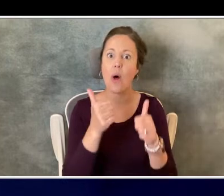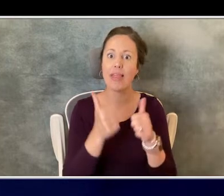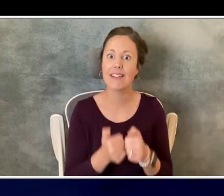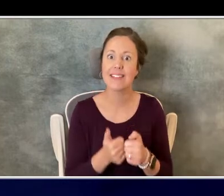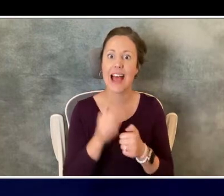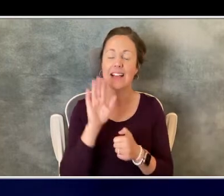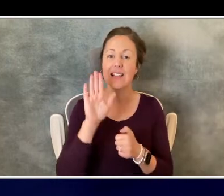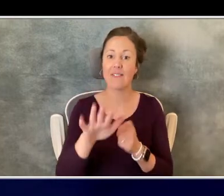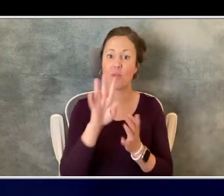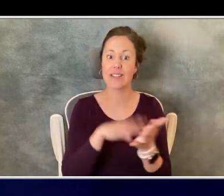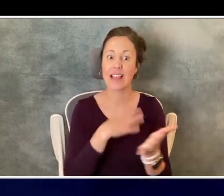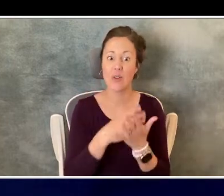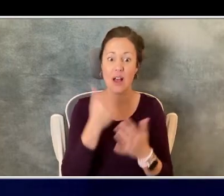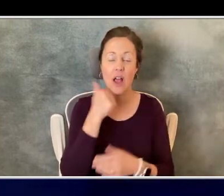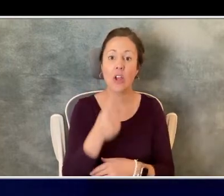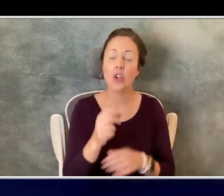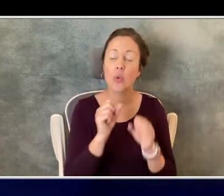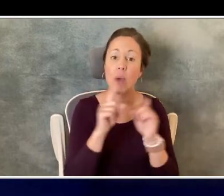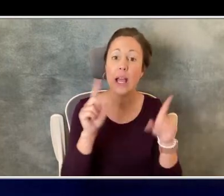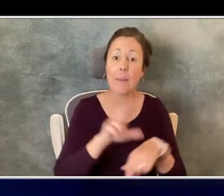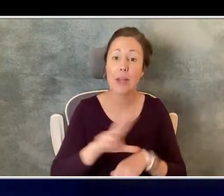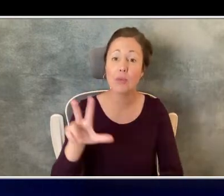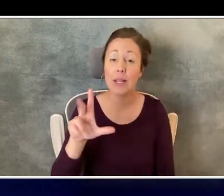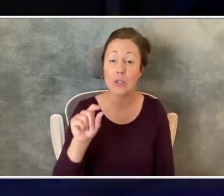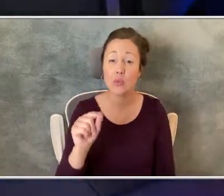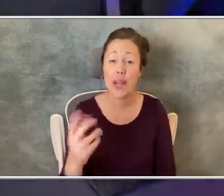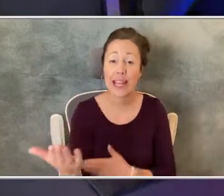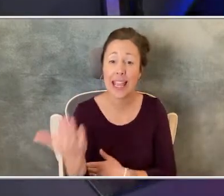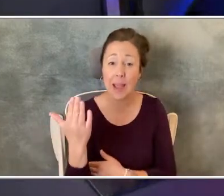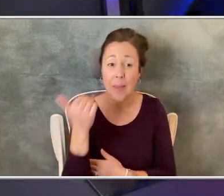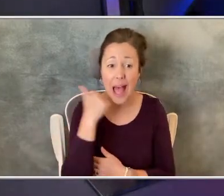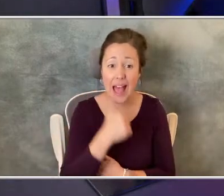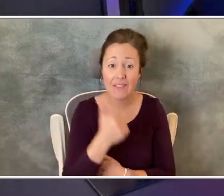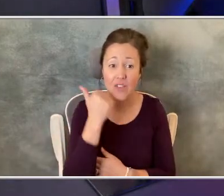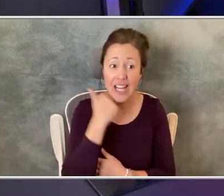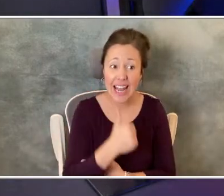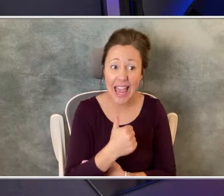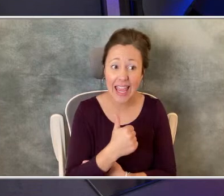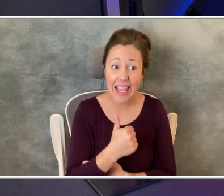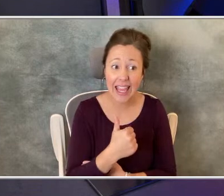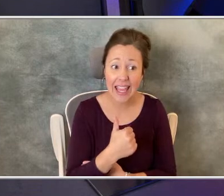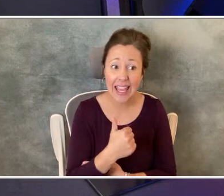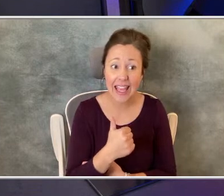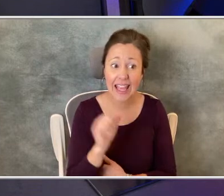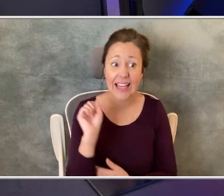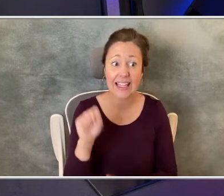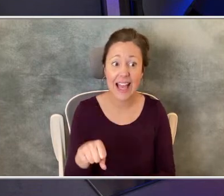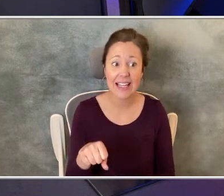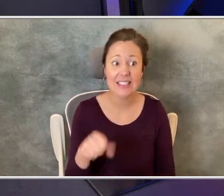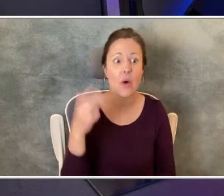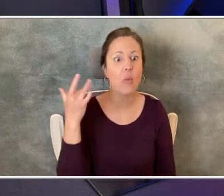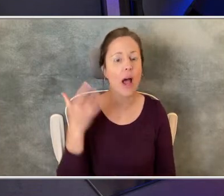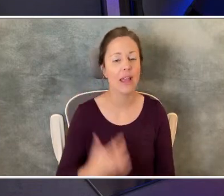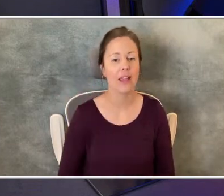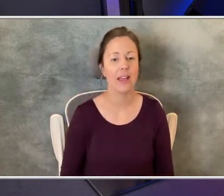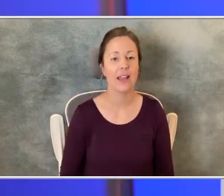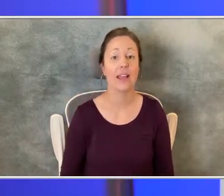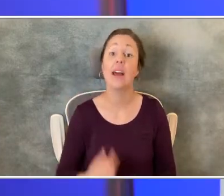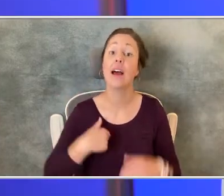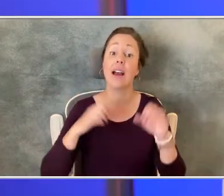day. You wake up at 3:20 a.m. every day voluntarily. Yes, absolutely. Why? Explain that. I can get a lot